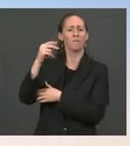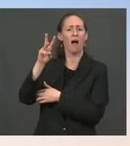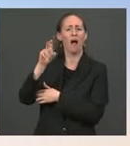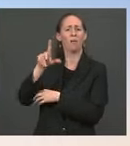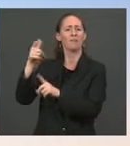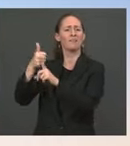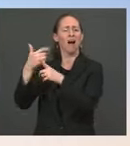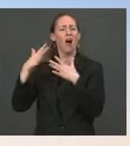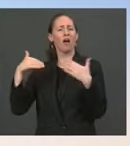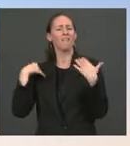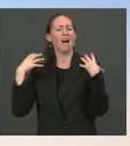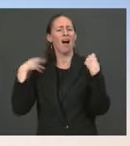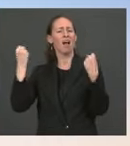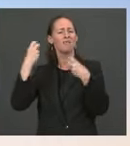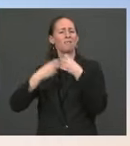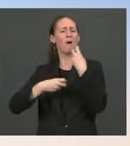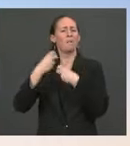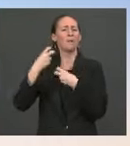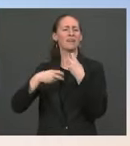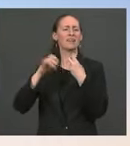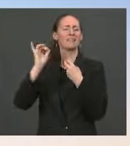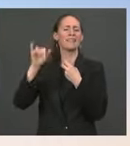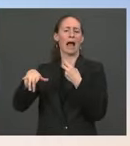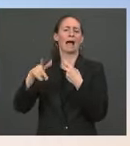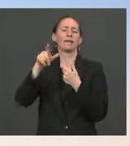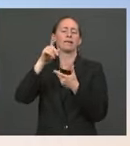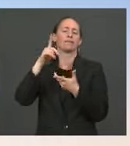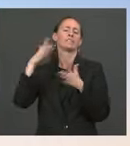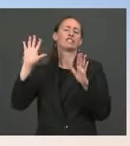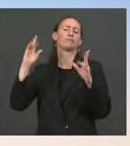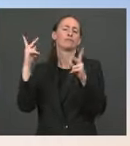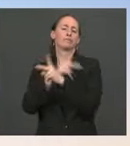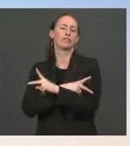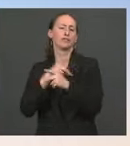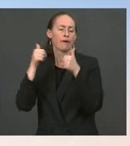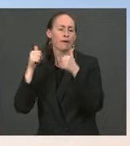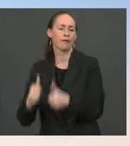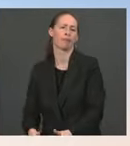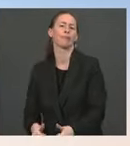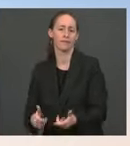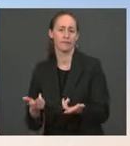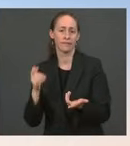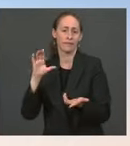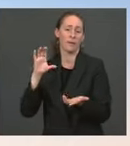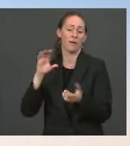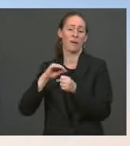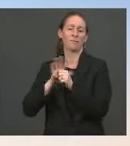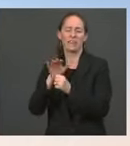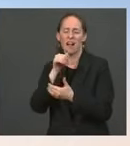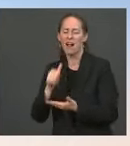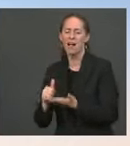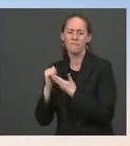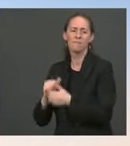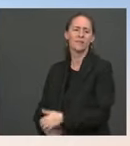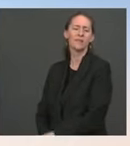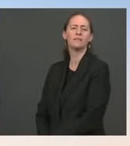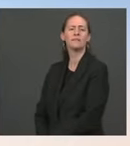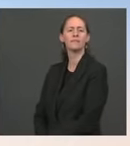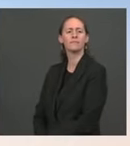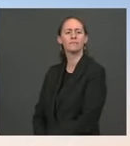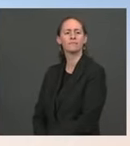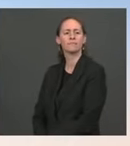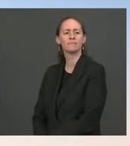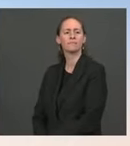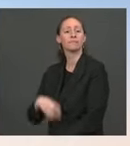diseases is something that can lead to greater risk. And the administration on the issue of the Texas abortion law is seeking